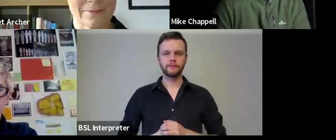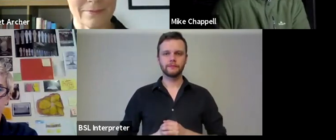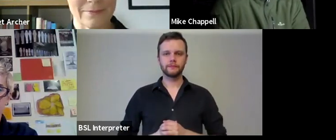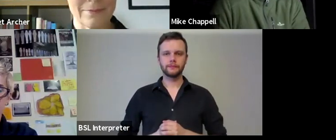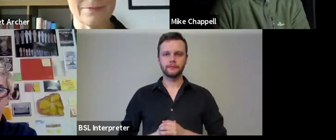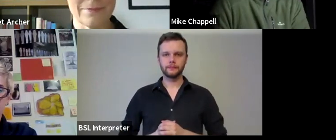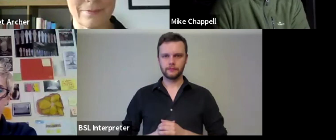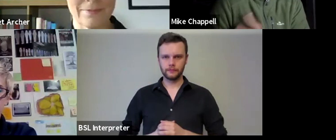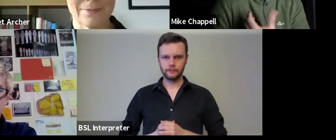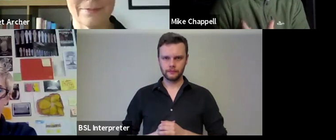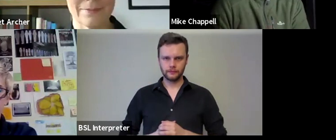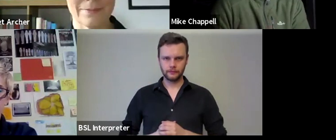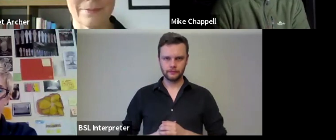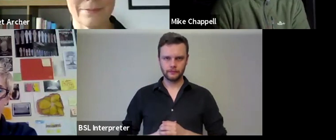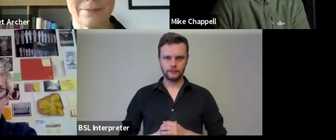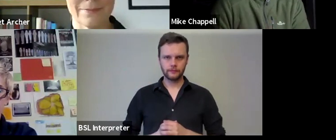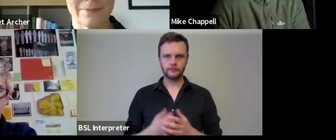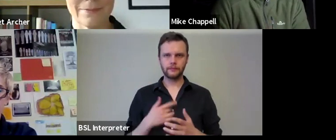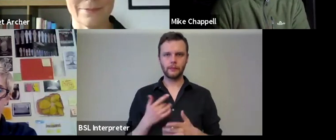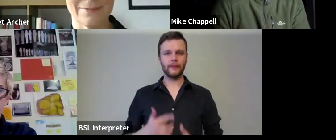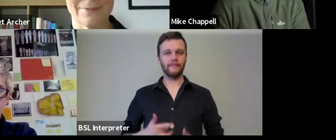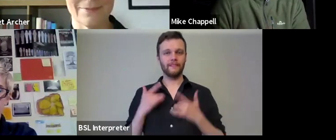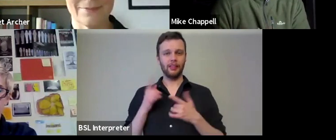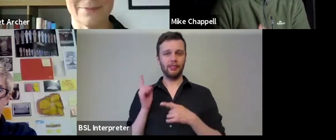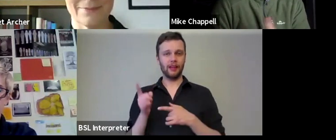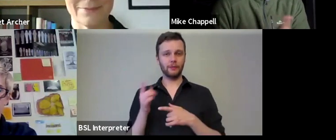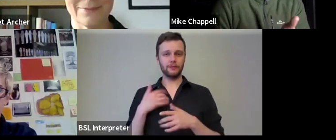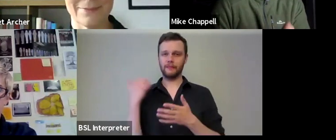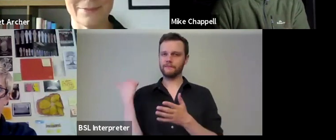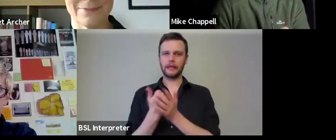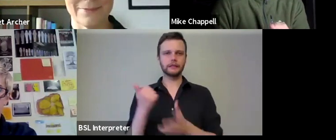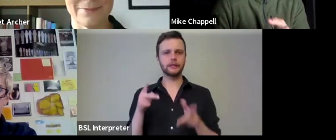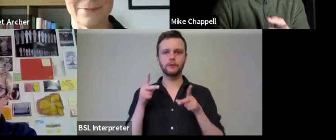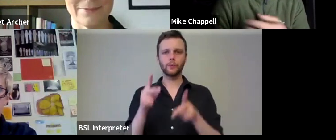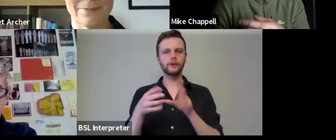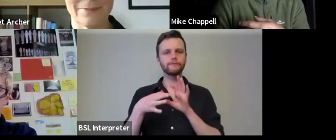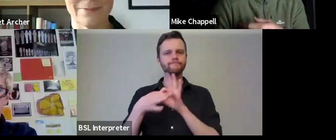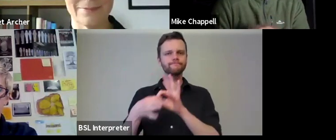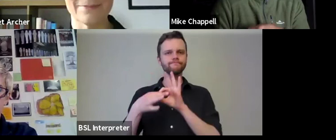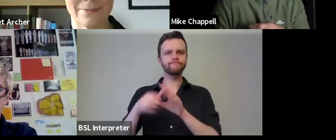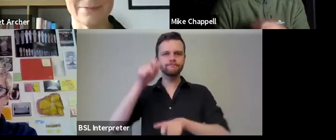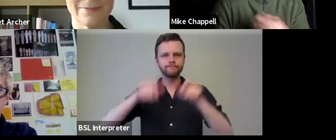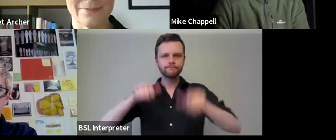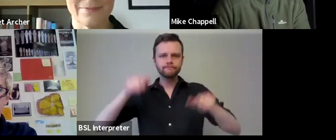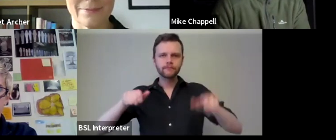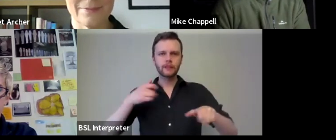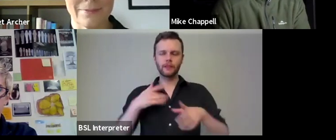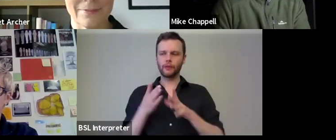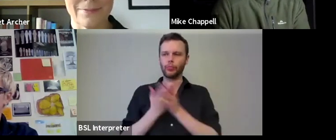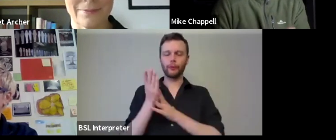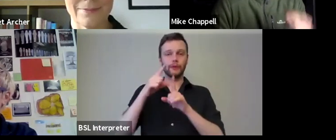that we saw, I thought that was a fantastic way of engaging participants